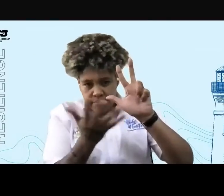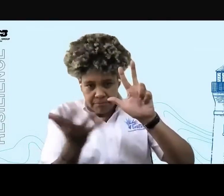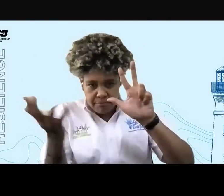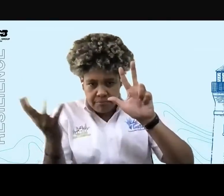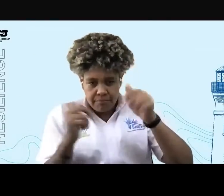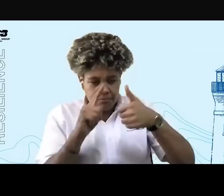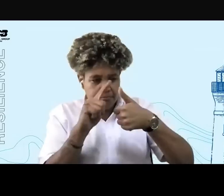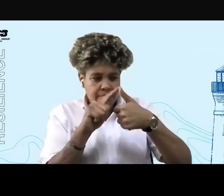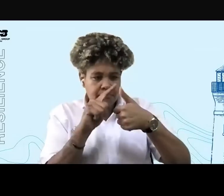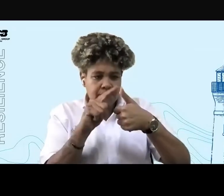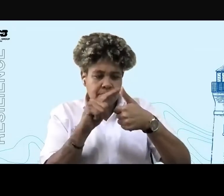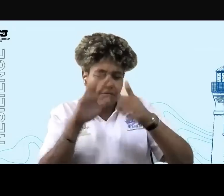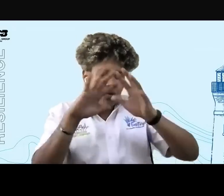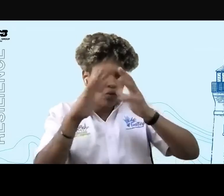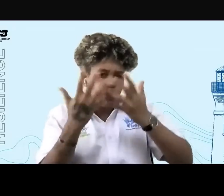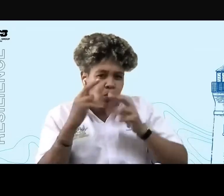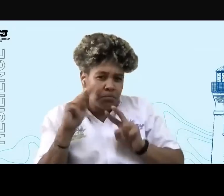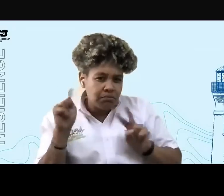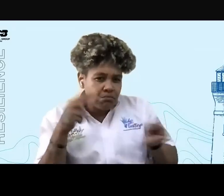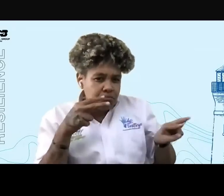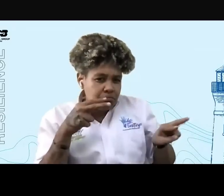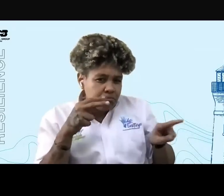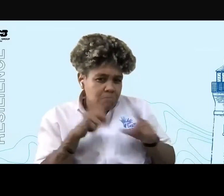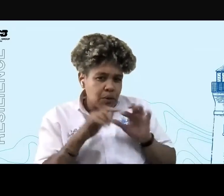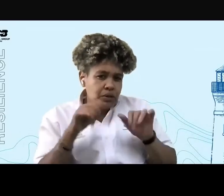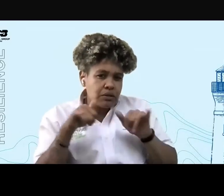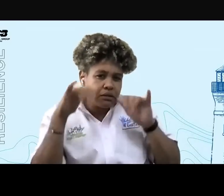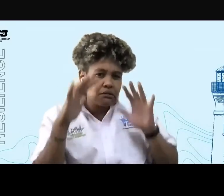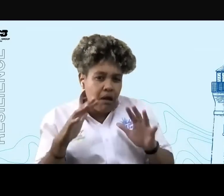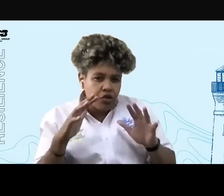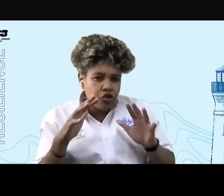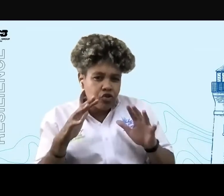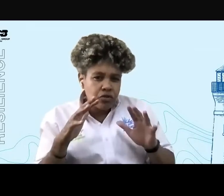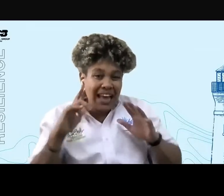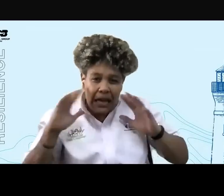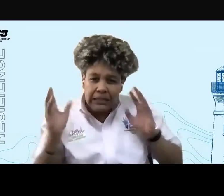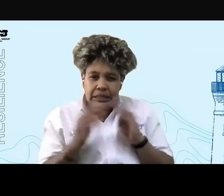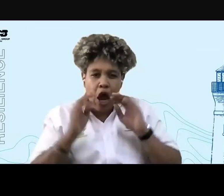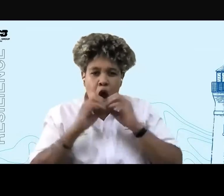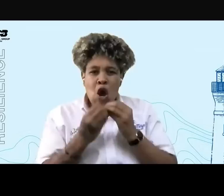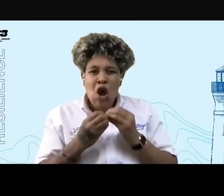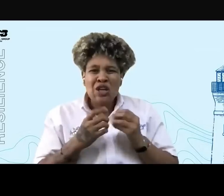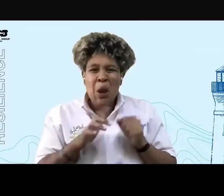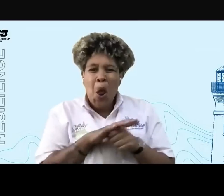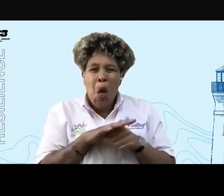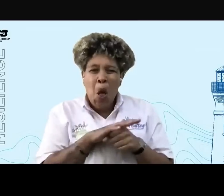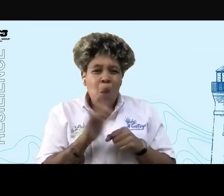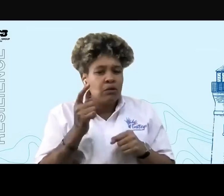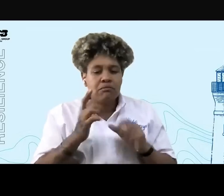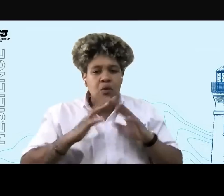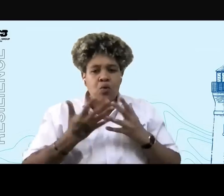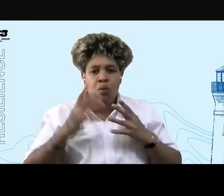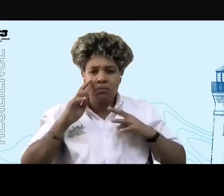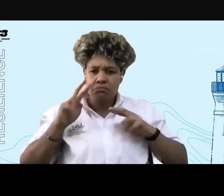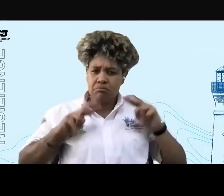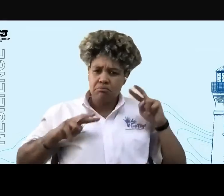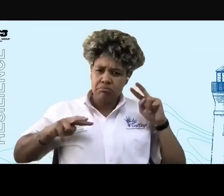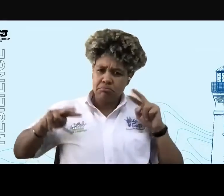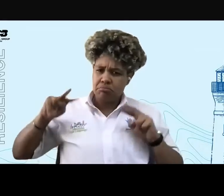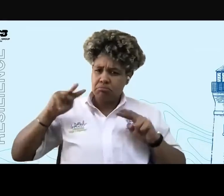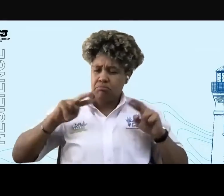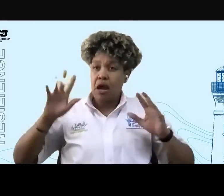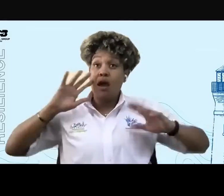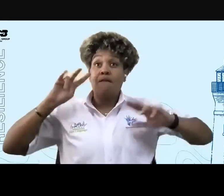global perspective and standards. The entire organization. We have to imbue the entire